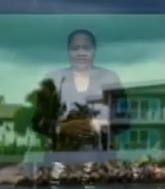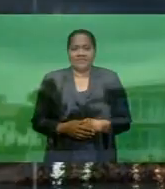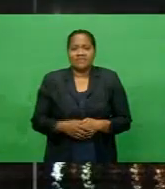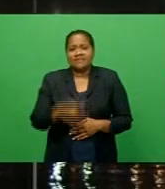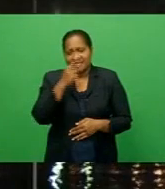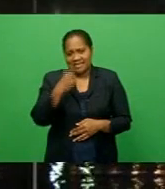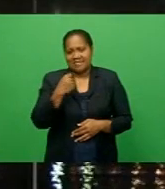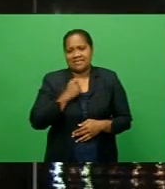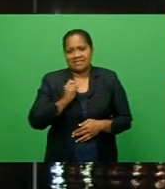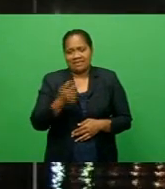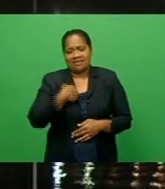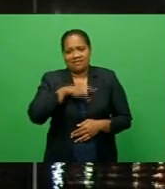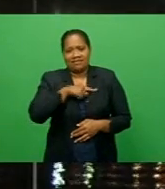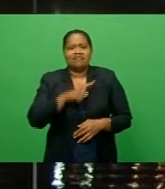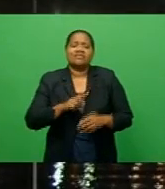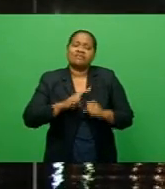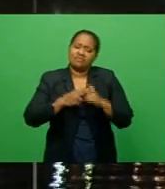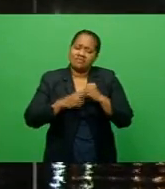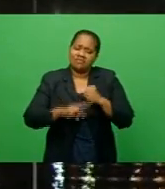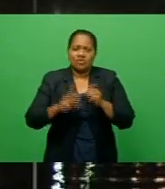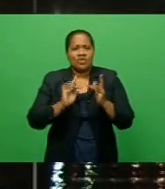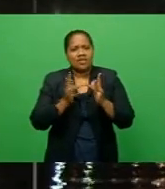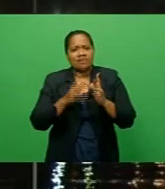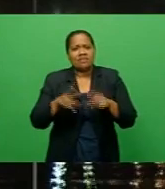us newsworthy pictures to email